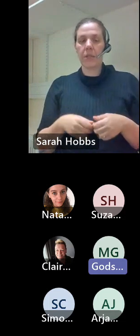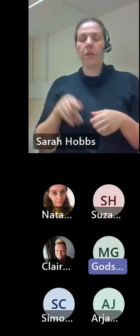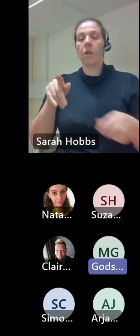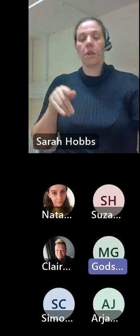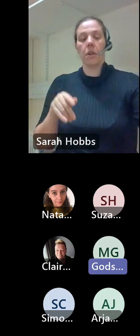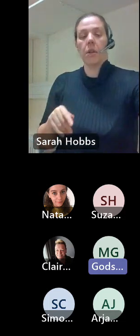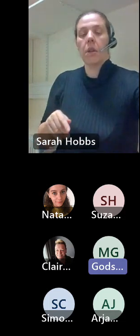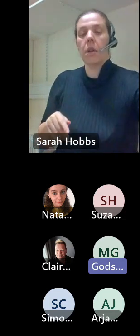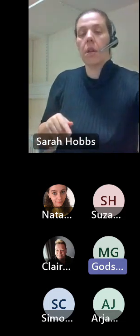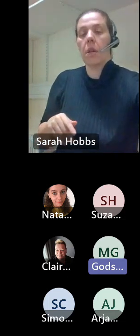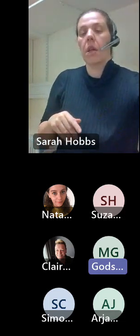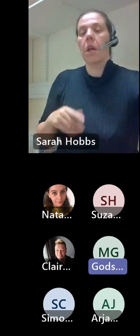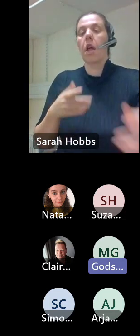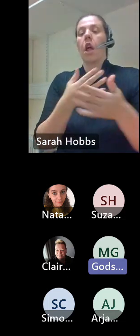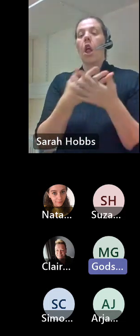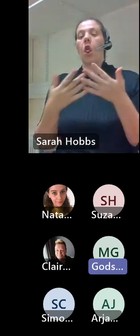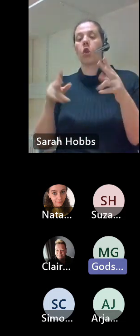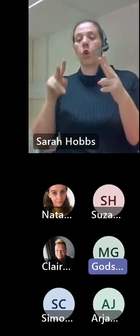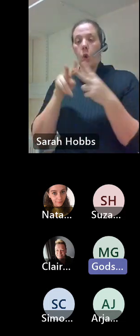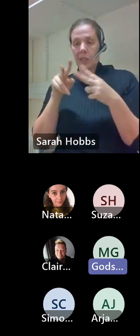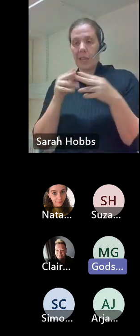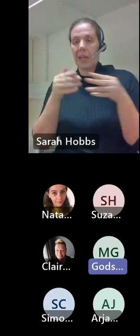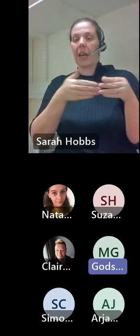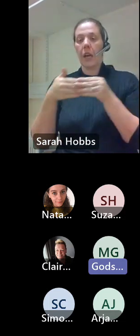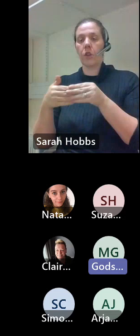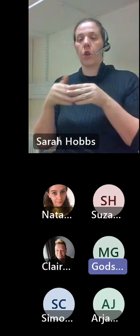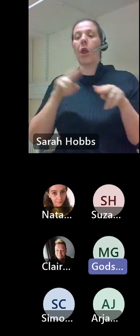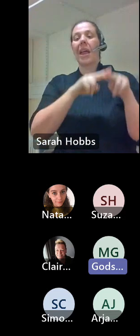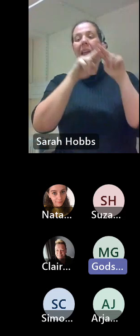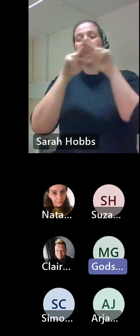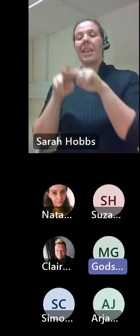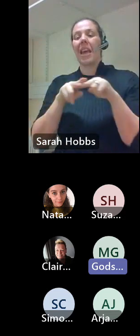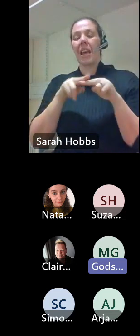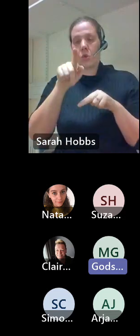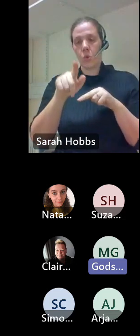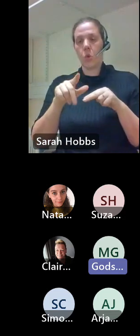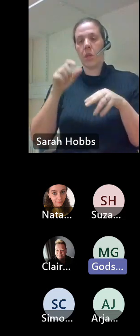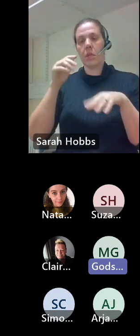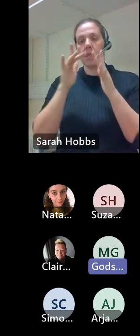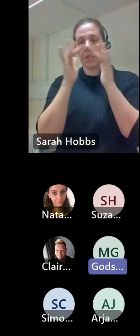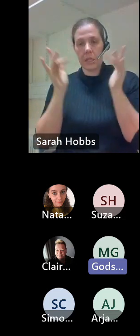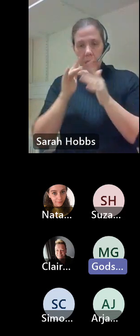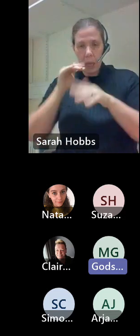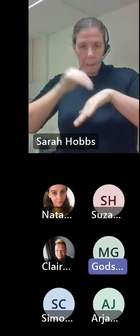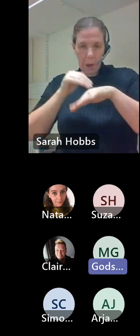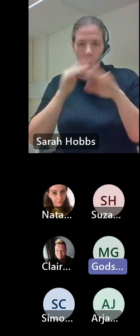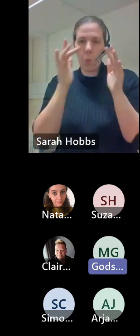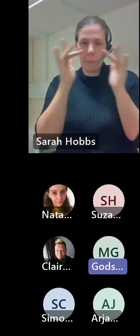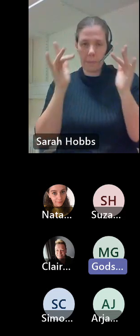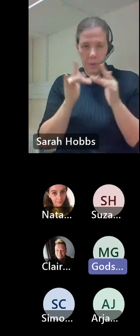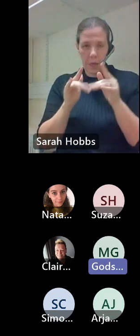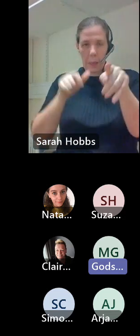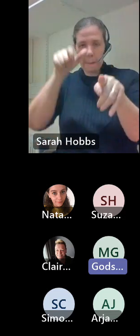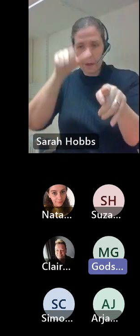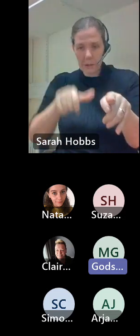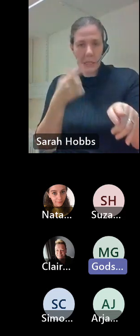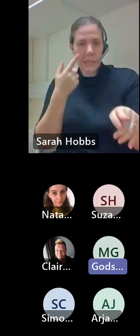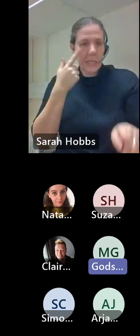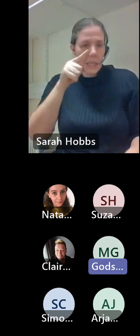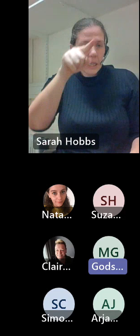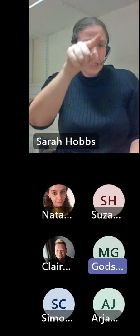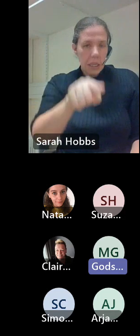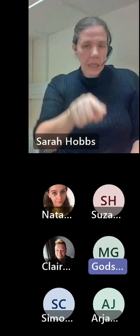of content and guidance and information on the National Cybersecurity website. And that graphic you can see there is representative of what you can see.